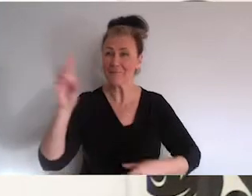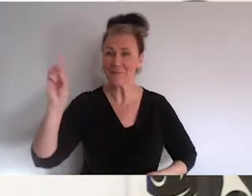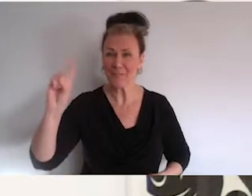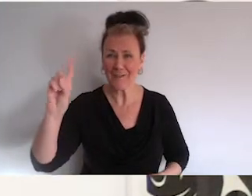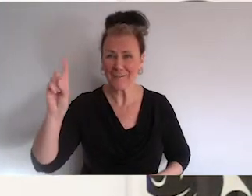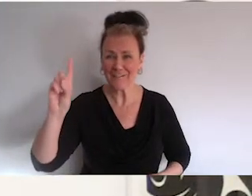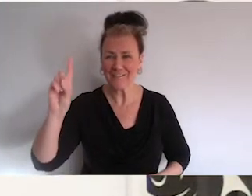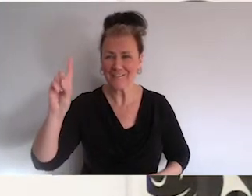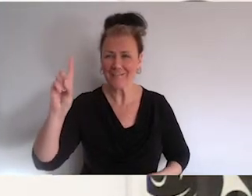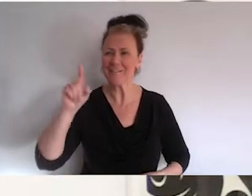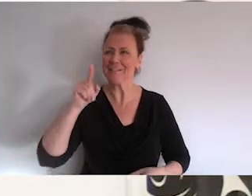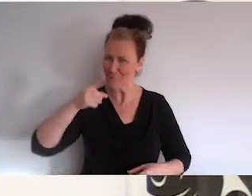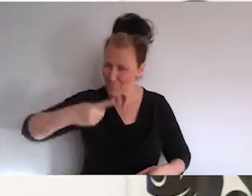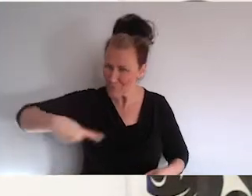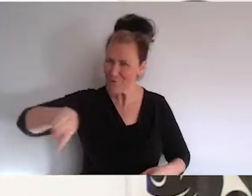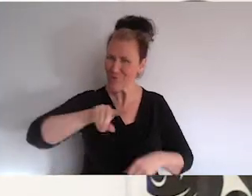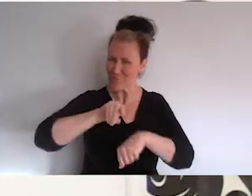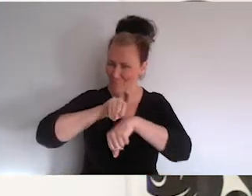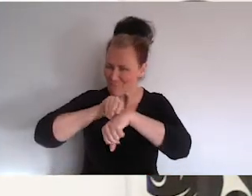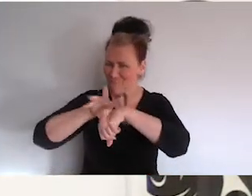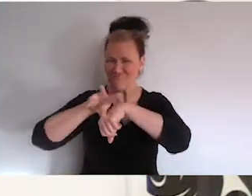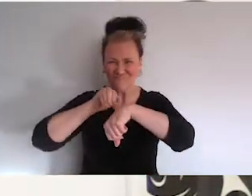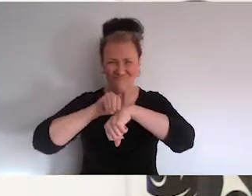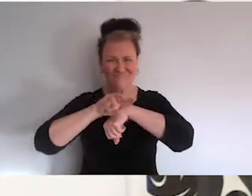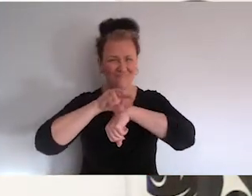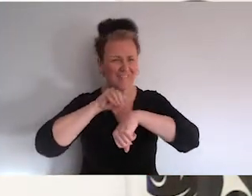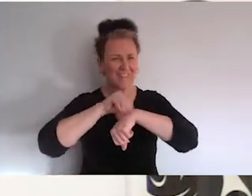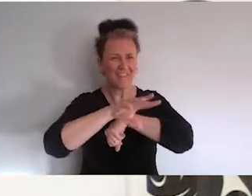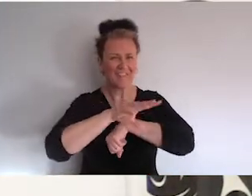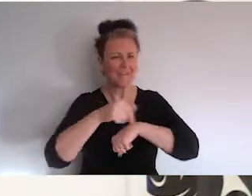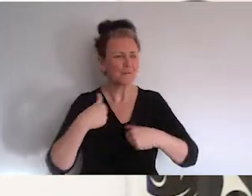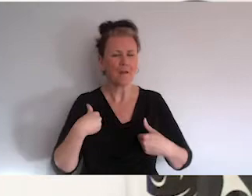a democracy. And so